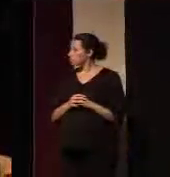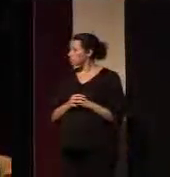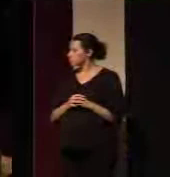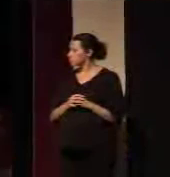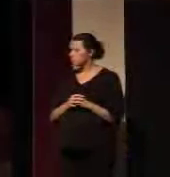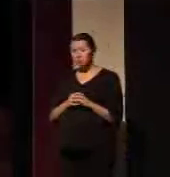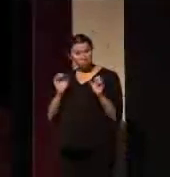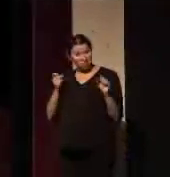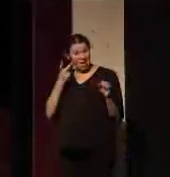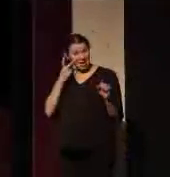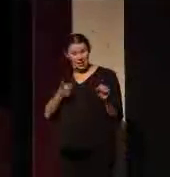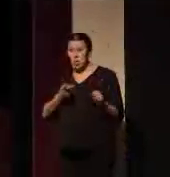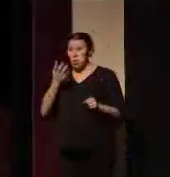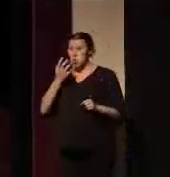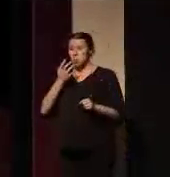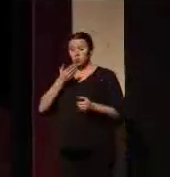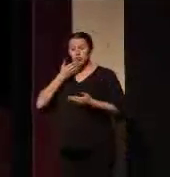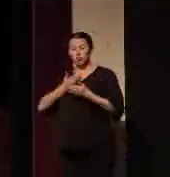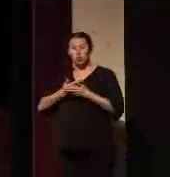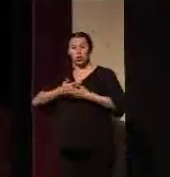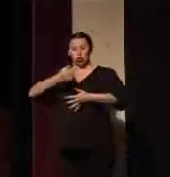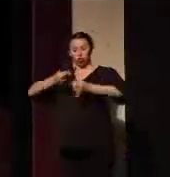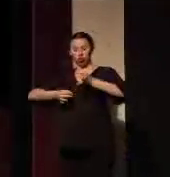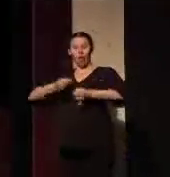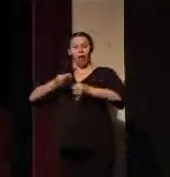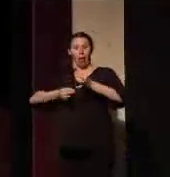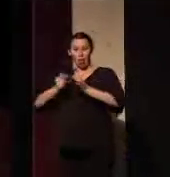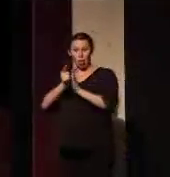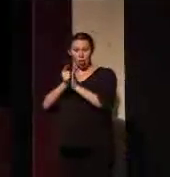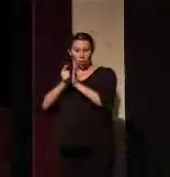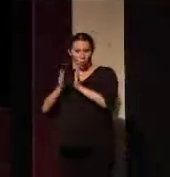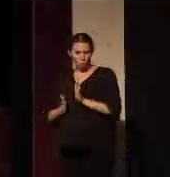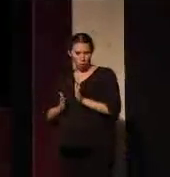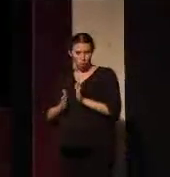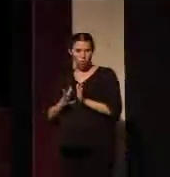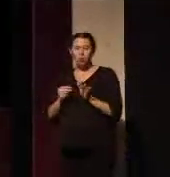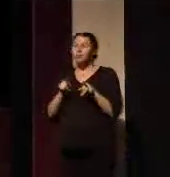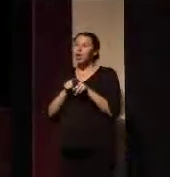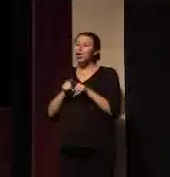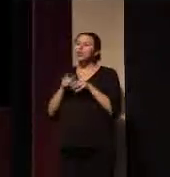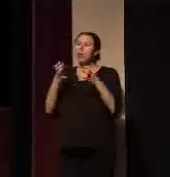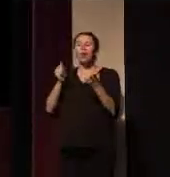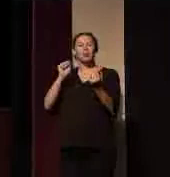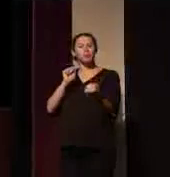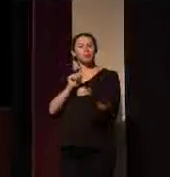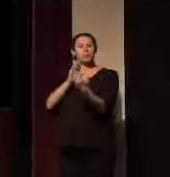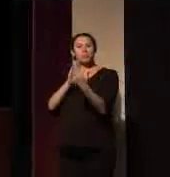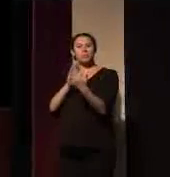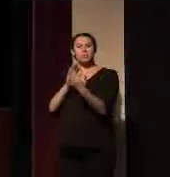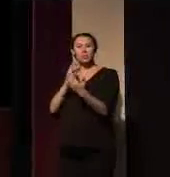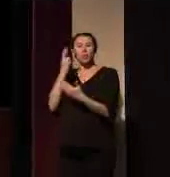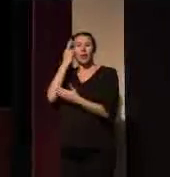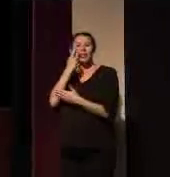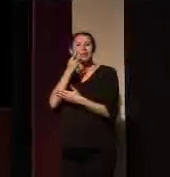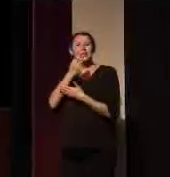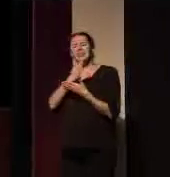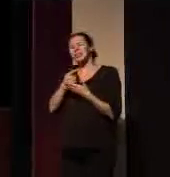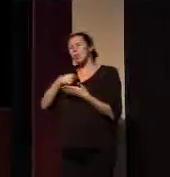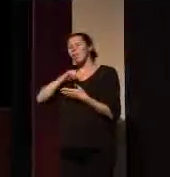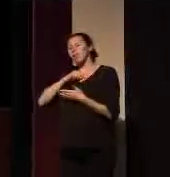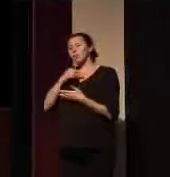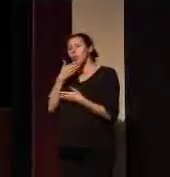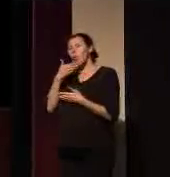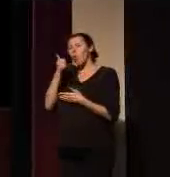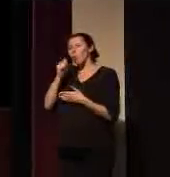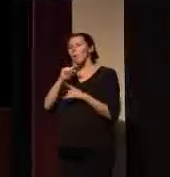So you can see what a great trial lawyer Anthony Gray is. And he also wants to appear to the reasonable among us. Some of us are getting older, but we're not so